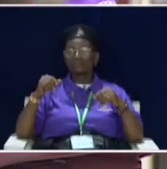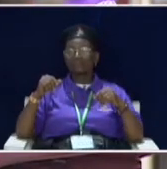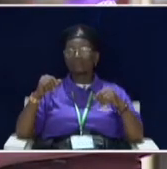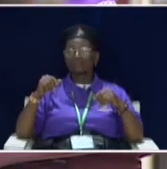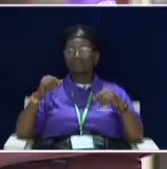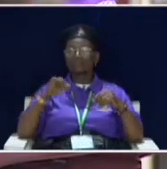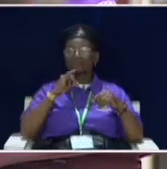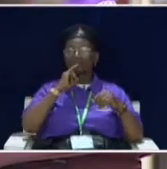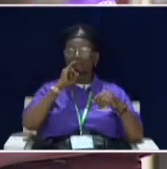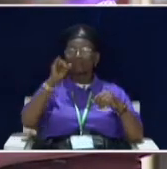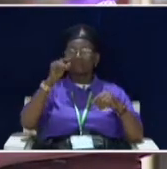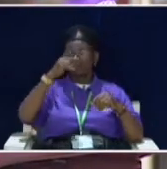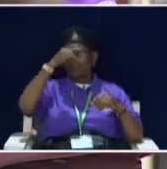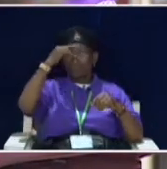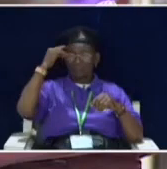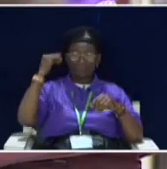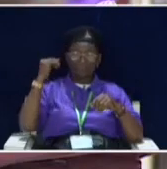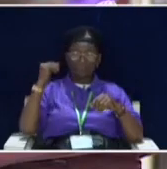it's